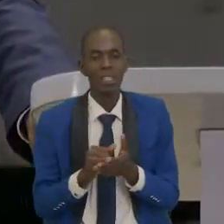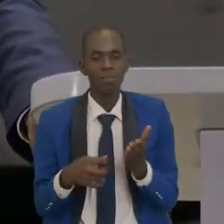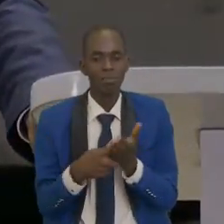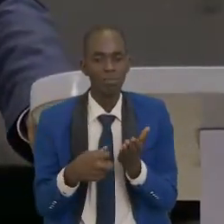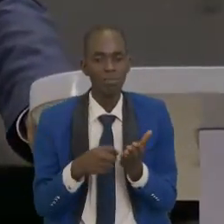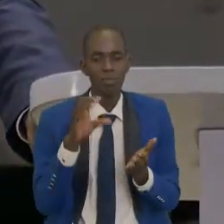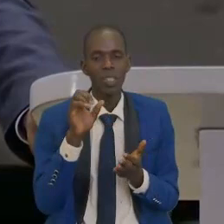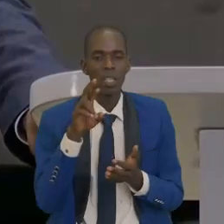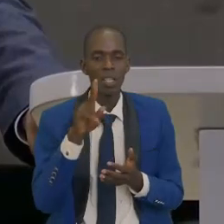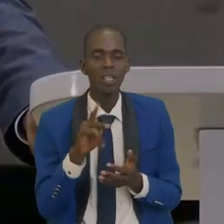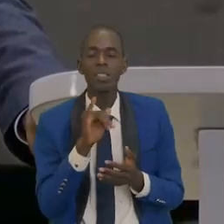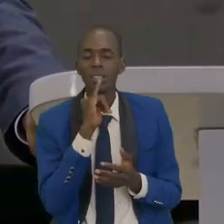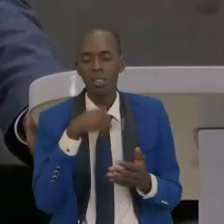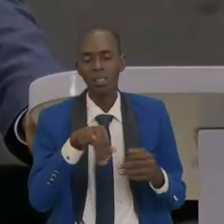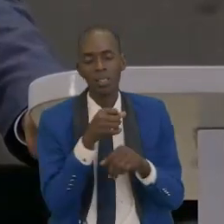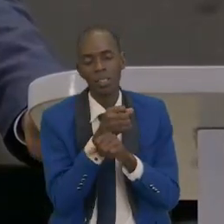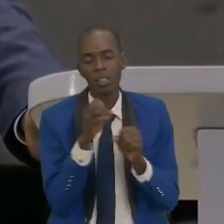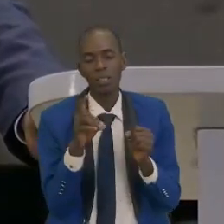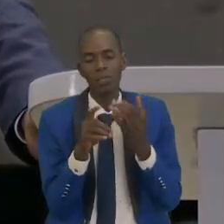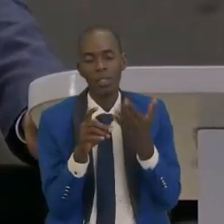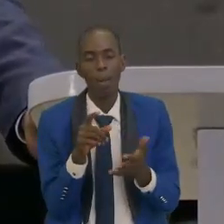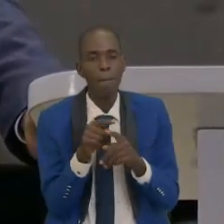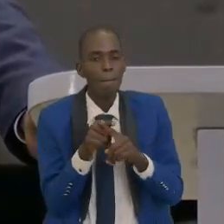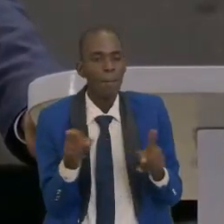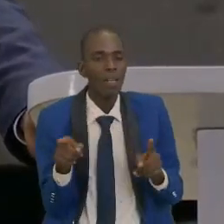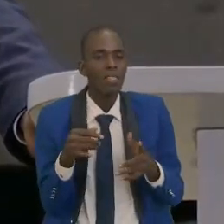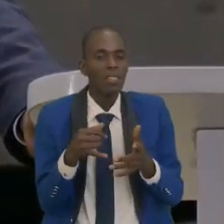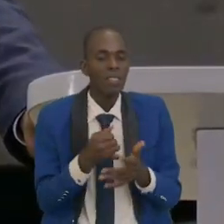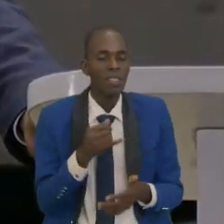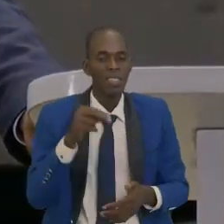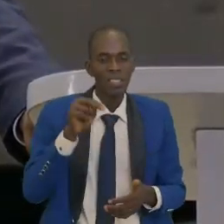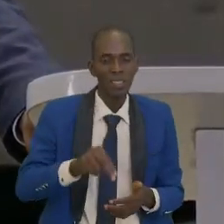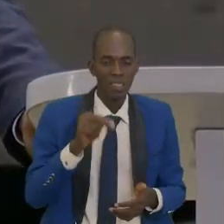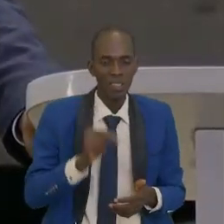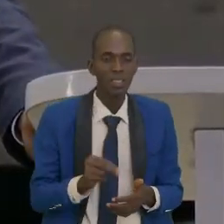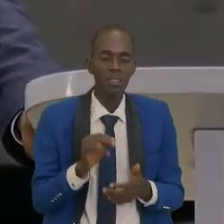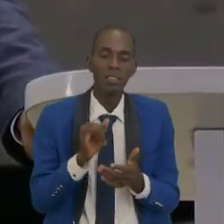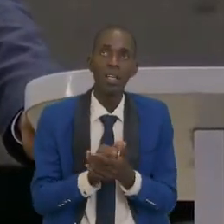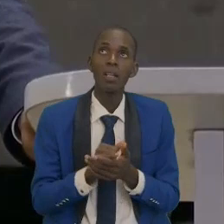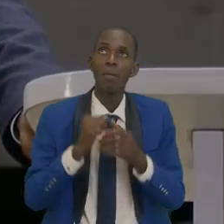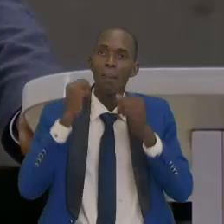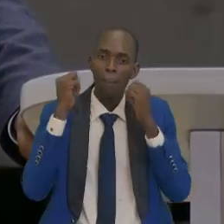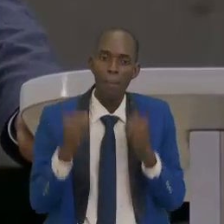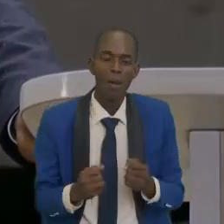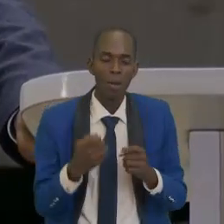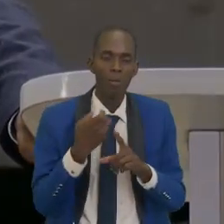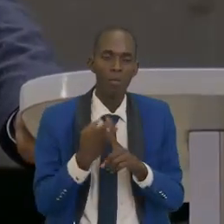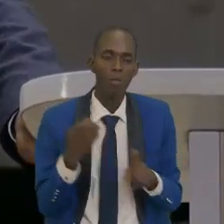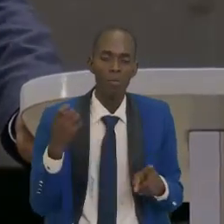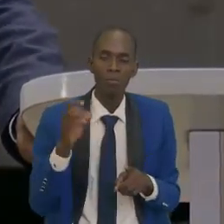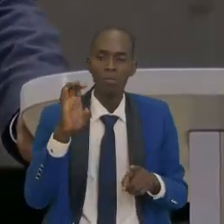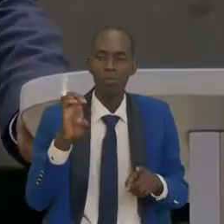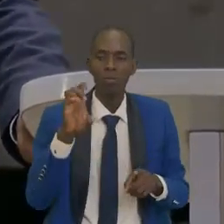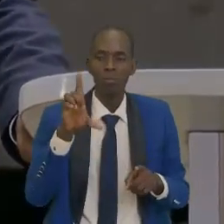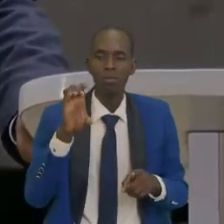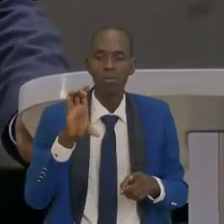Electric Power to charge that phone and to reactivate everything